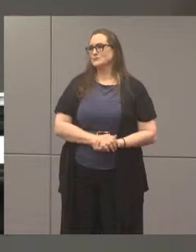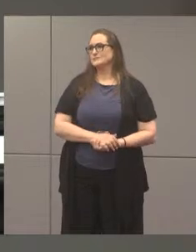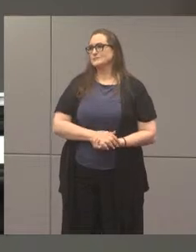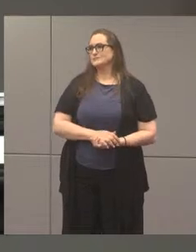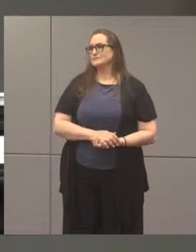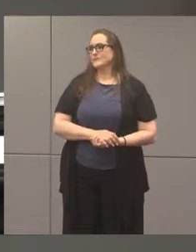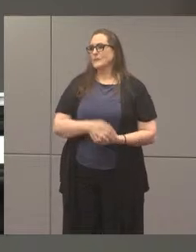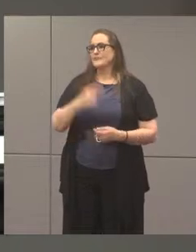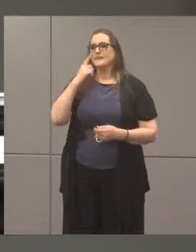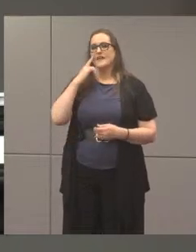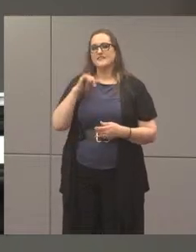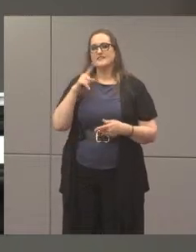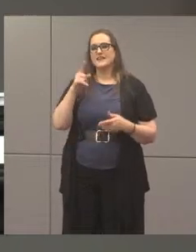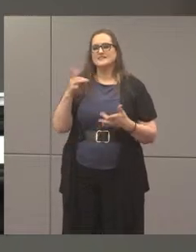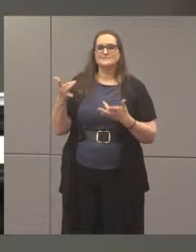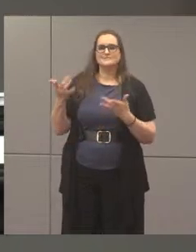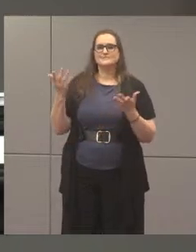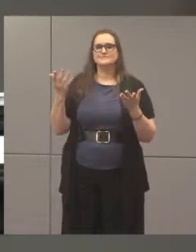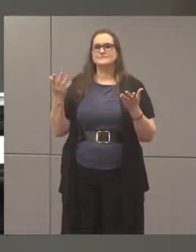I think it's light.